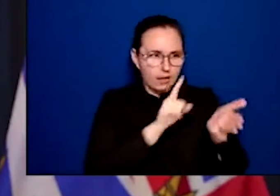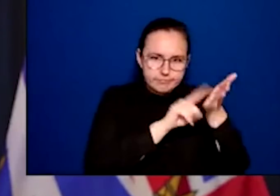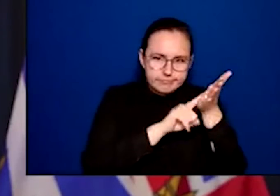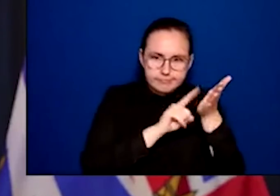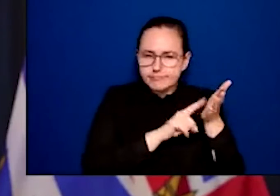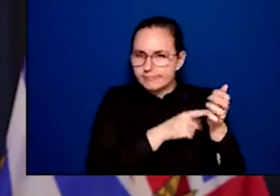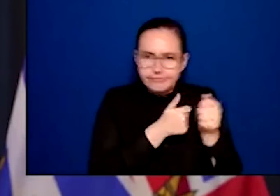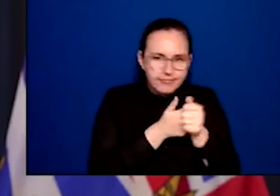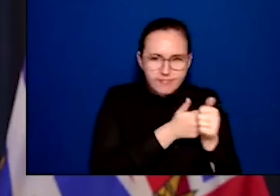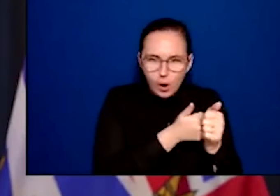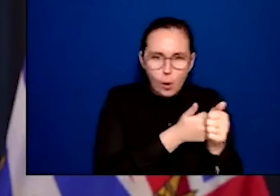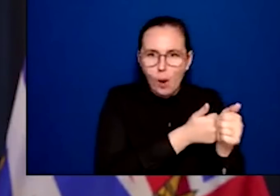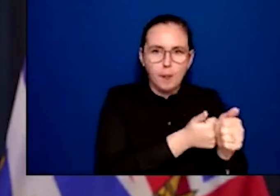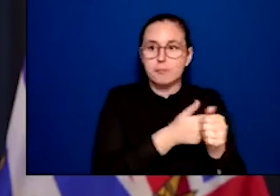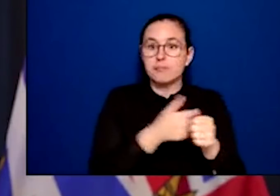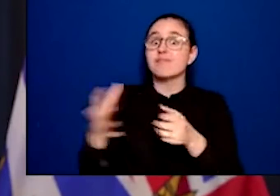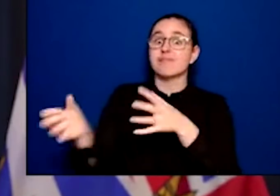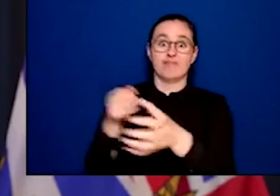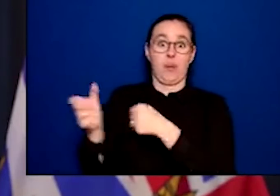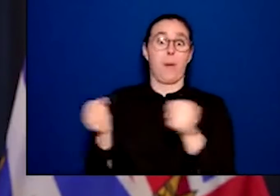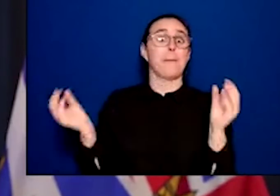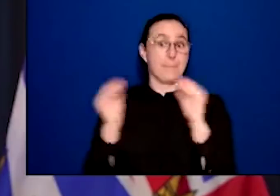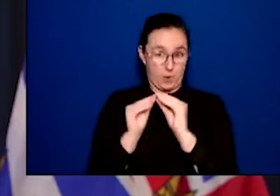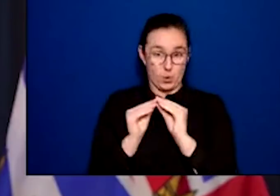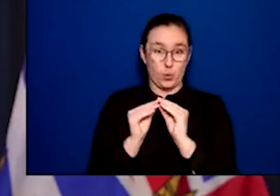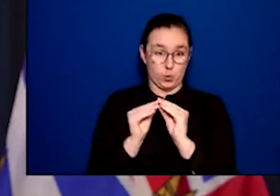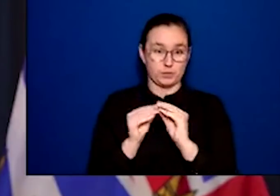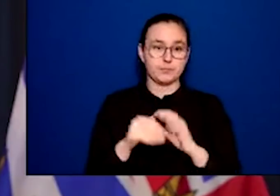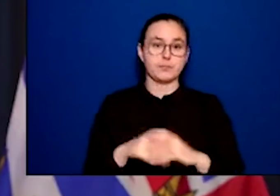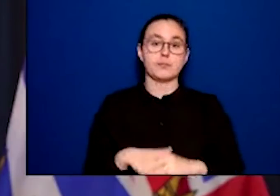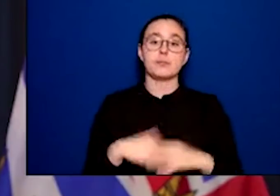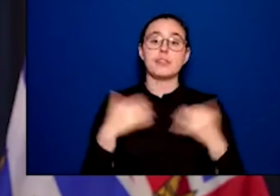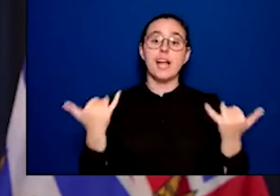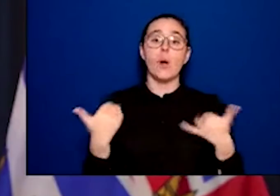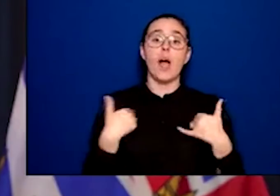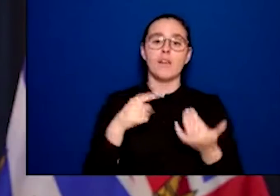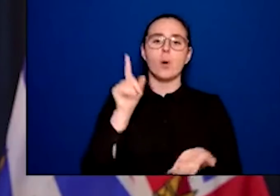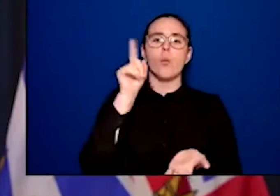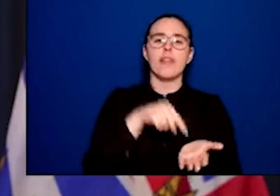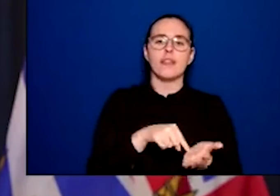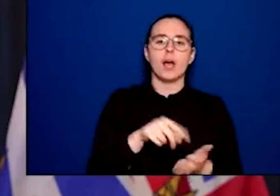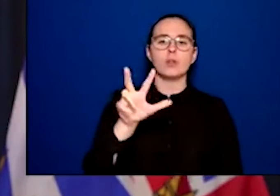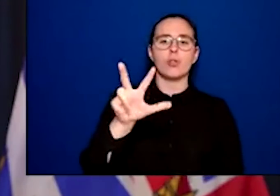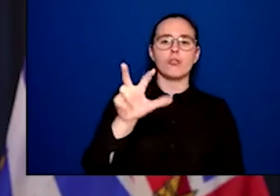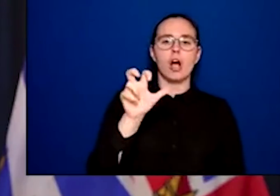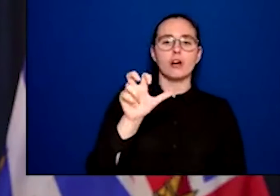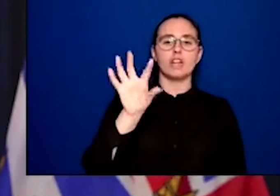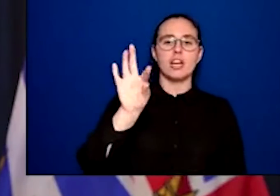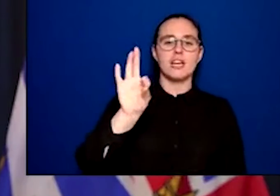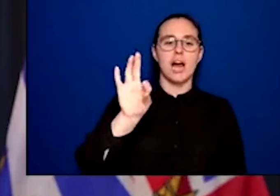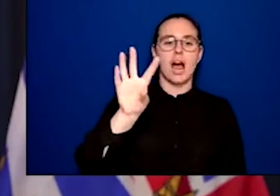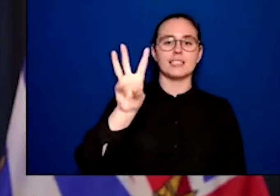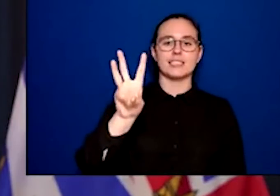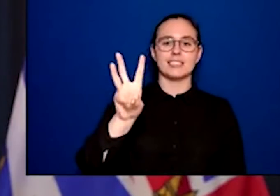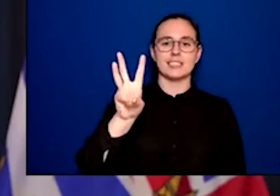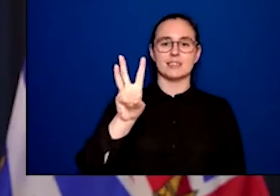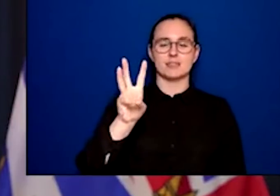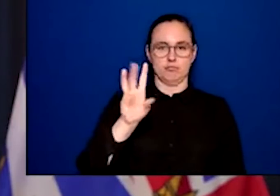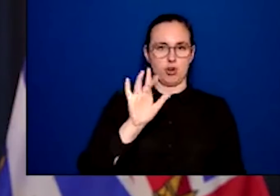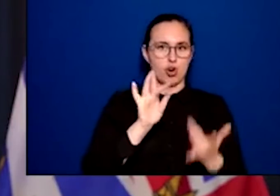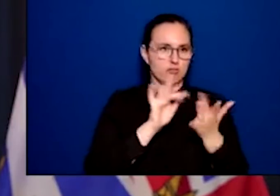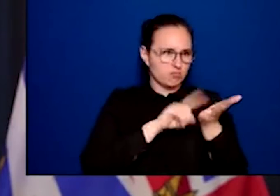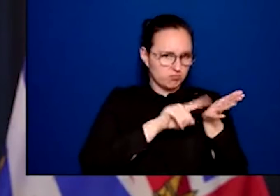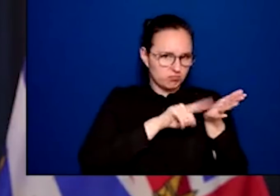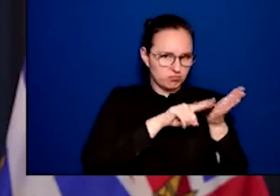added additional staff, bringing to 1,396 the number of contact tracers in place across the 5 regional health